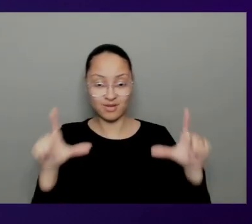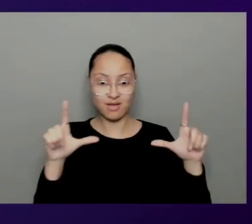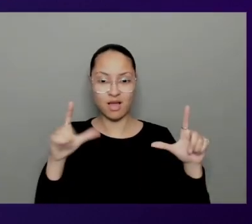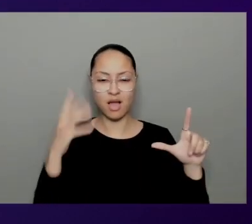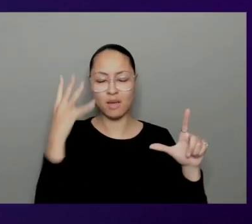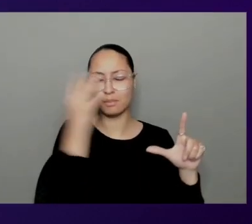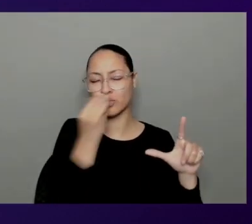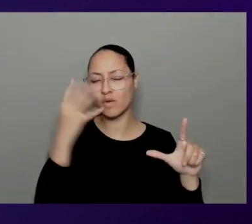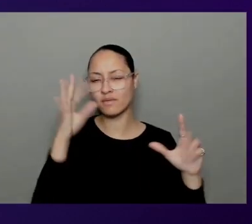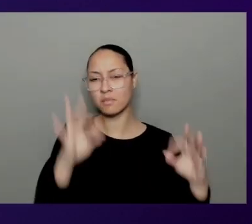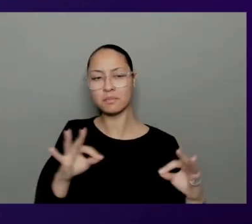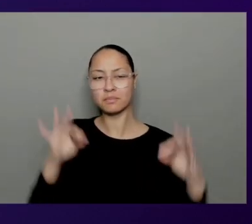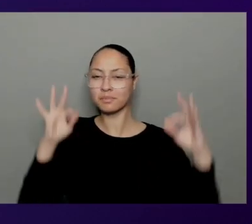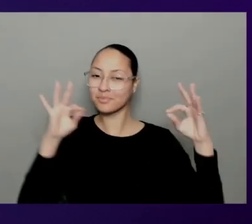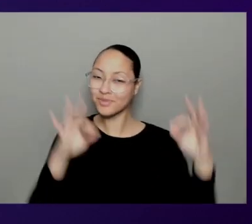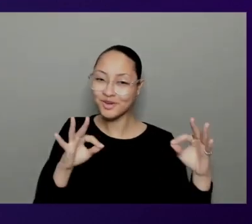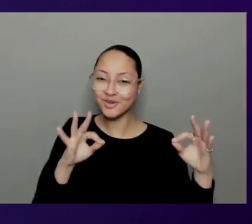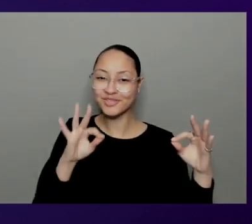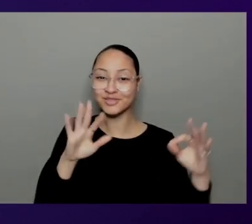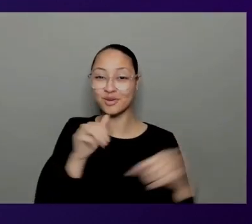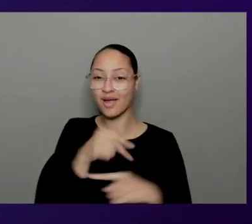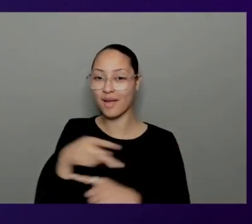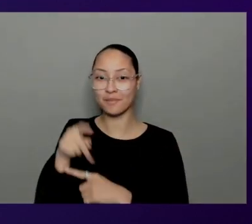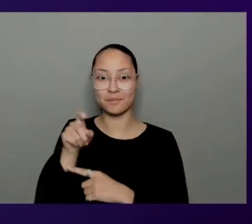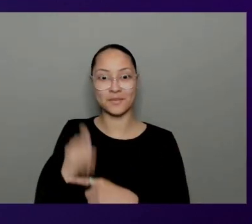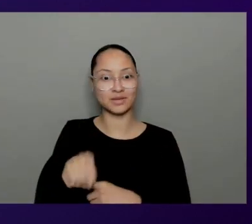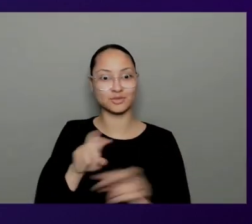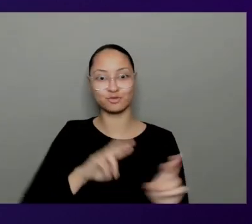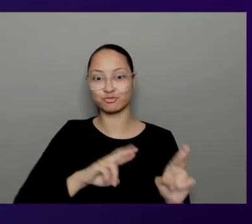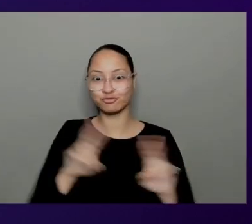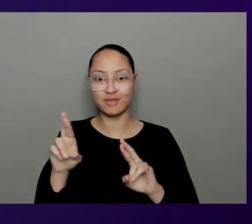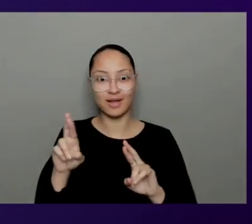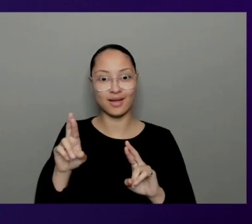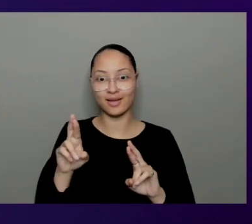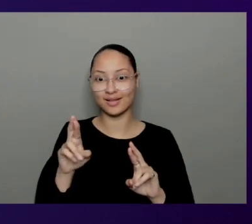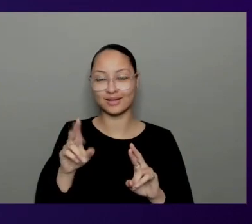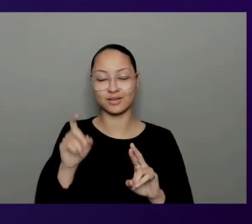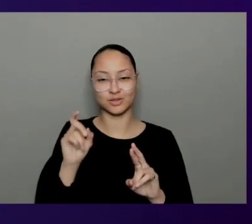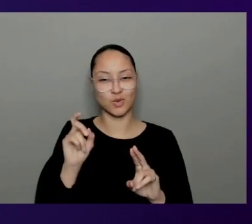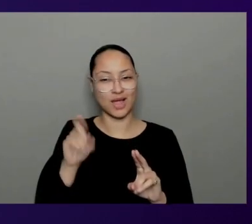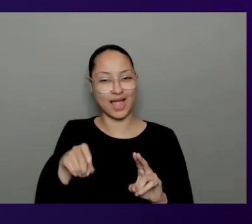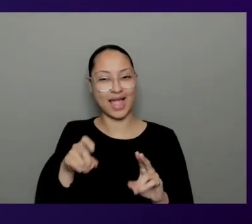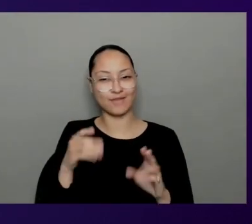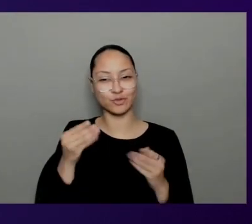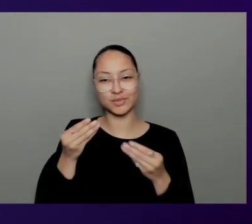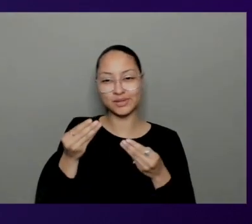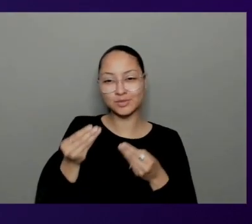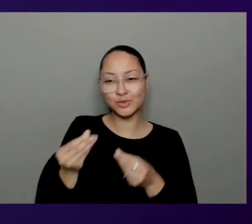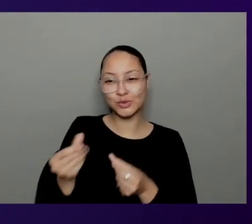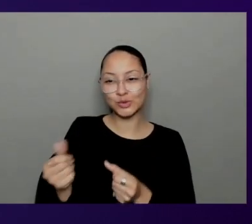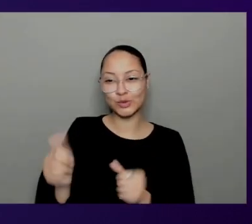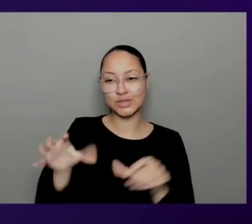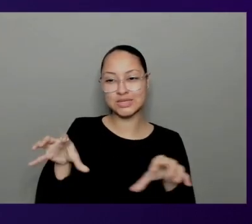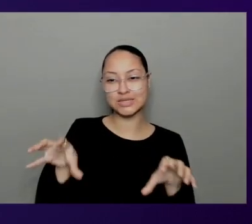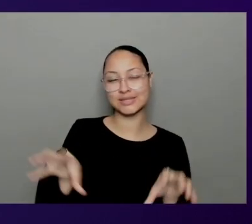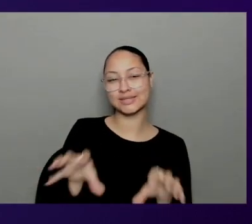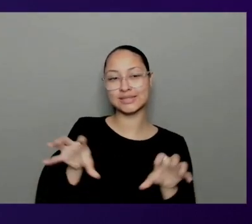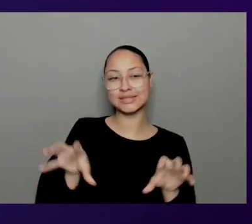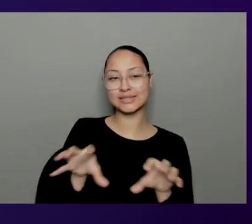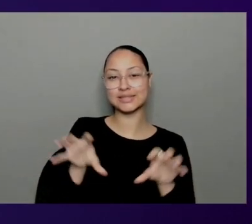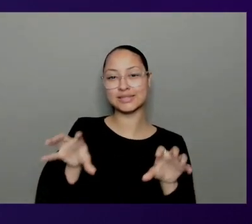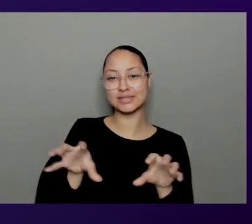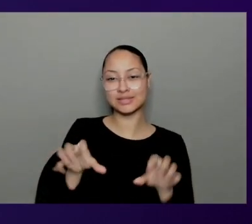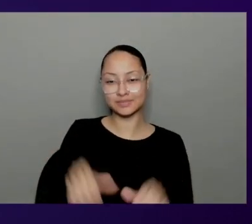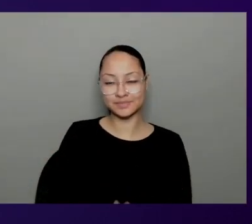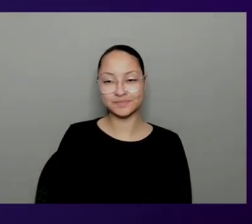ready because everything fails all the time and we need to handle those things gracefully. So when we translate that over